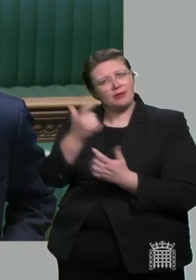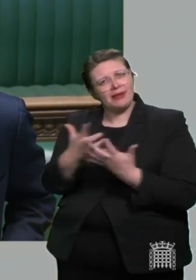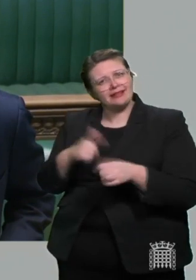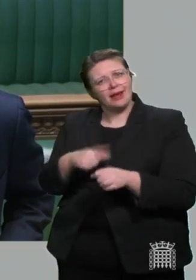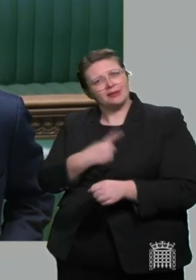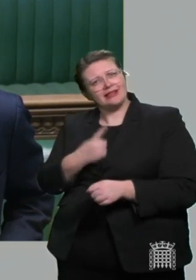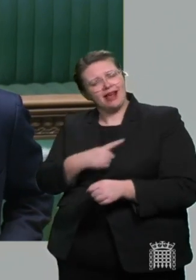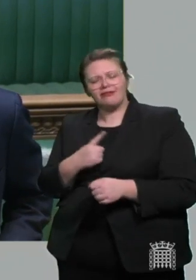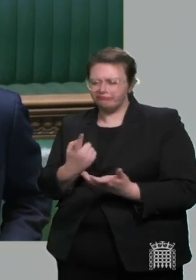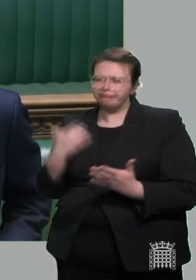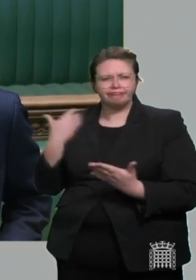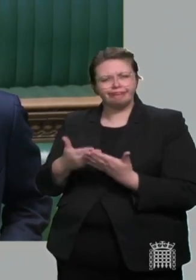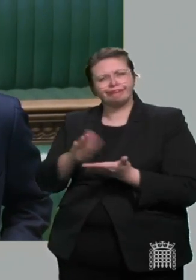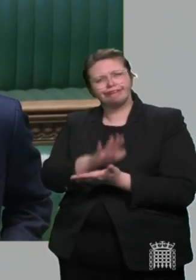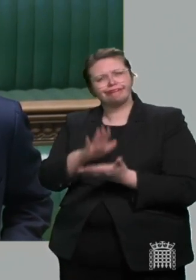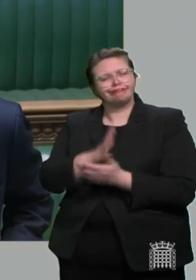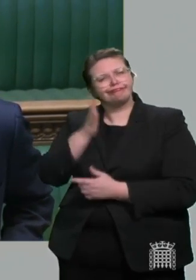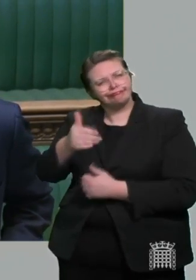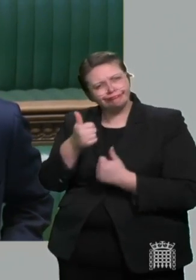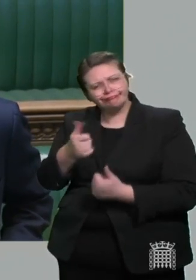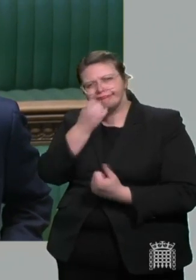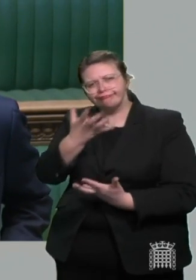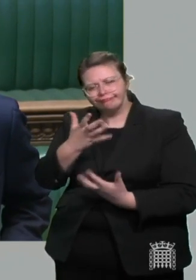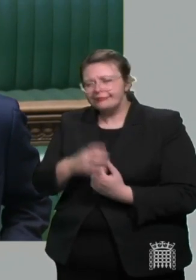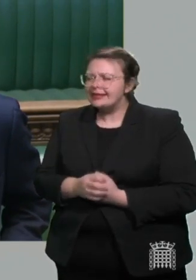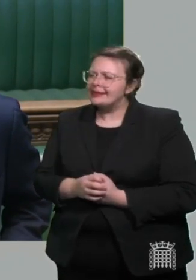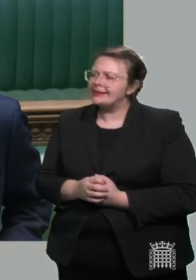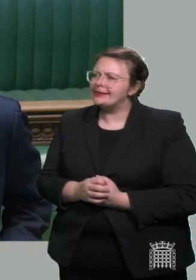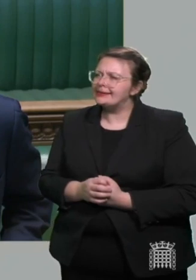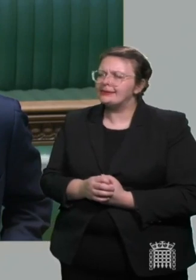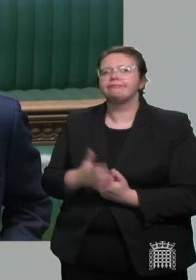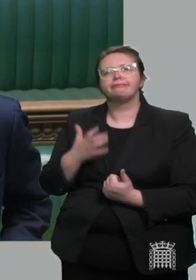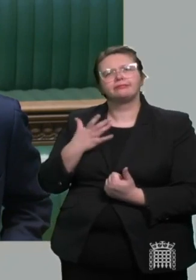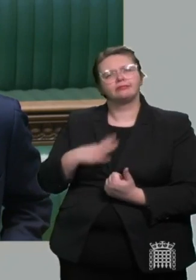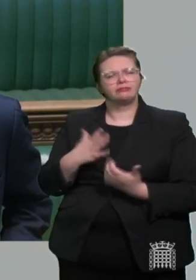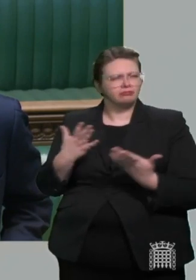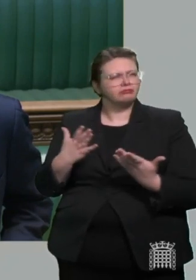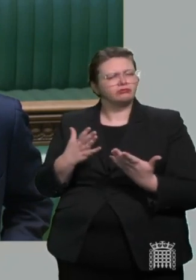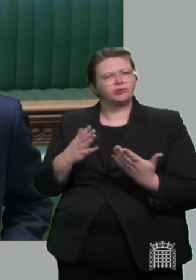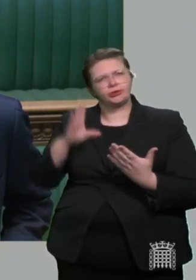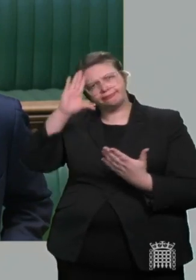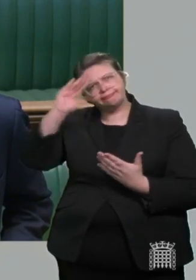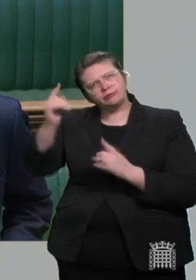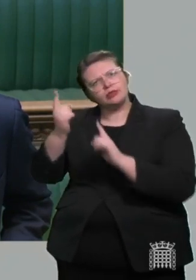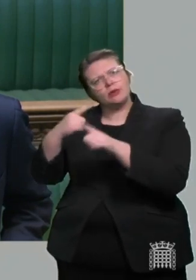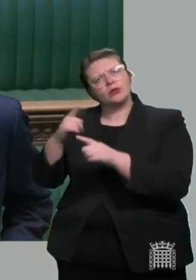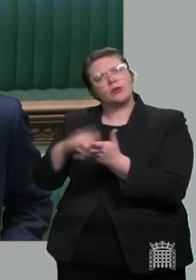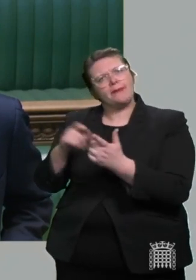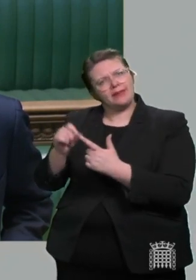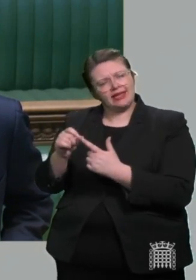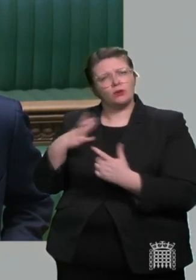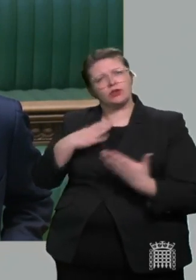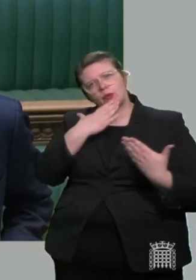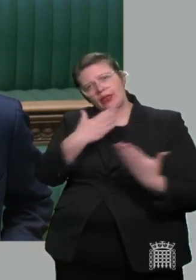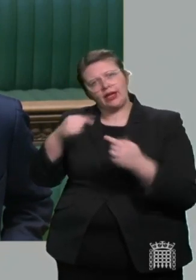we are certainly very grateful across the country to the Chinese community for their